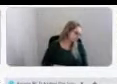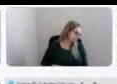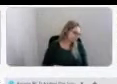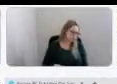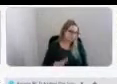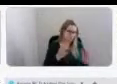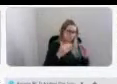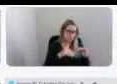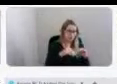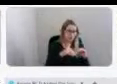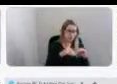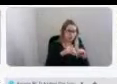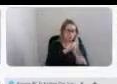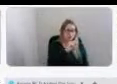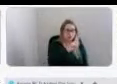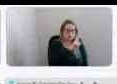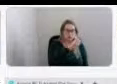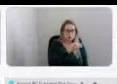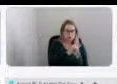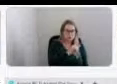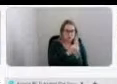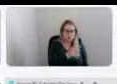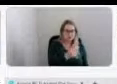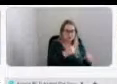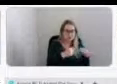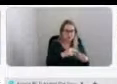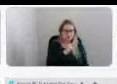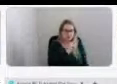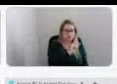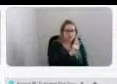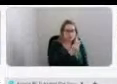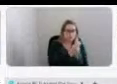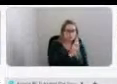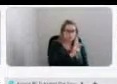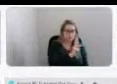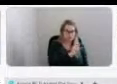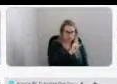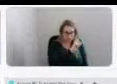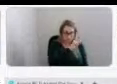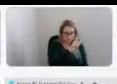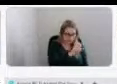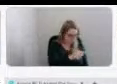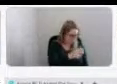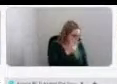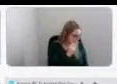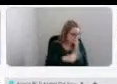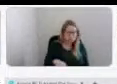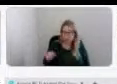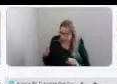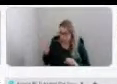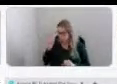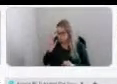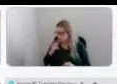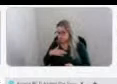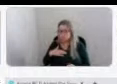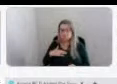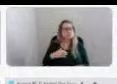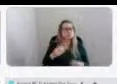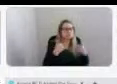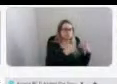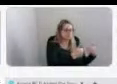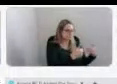let's go to sally cladnik and then we'll come back to nathan norris sally can you hear us yes can you hear me yes please